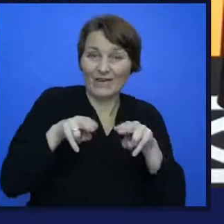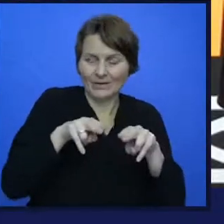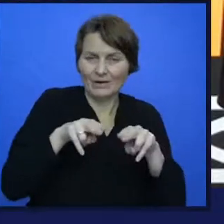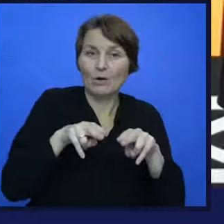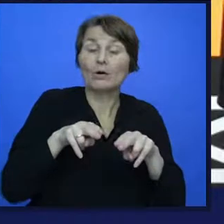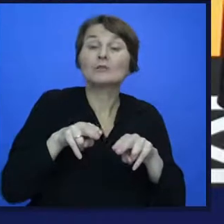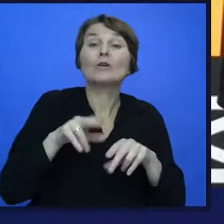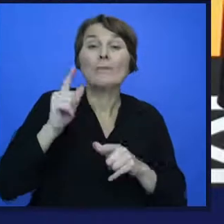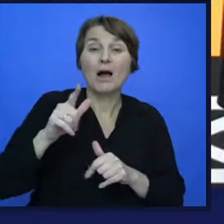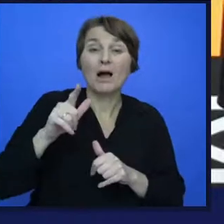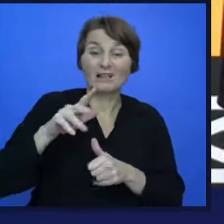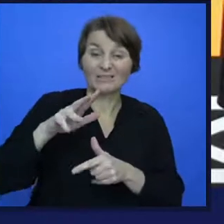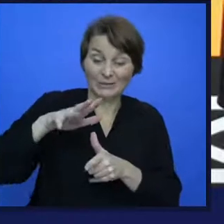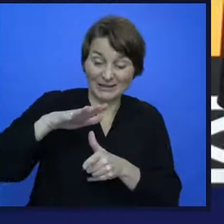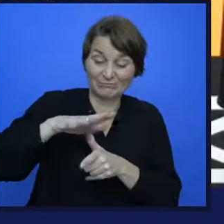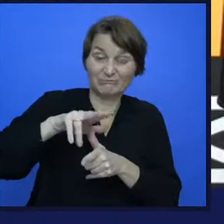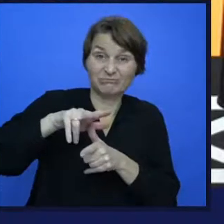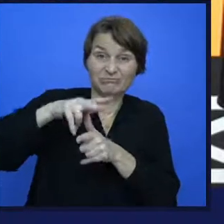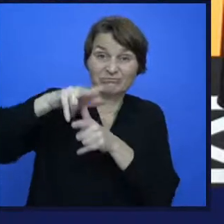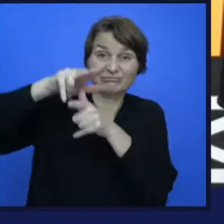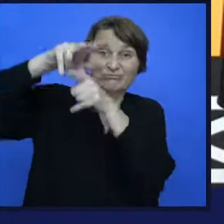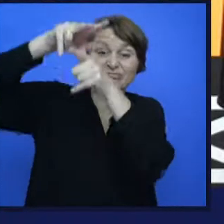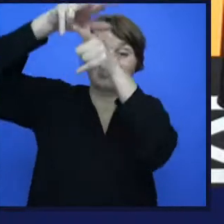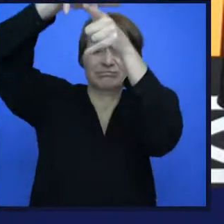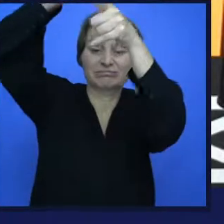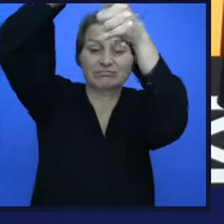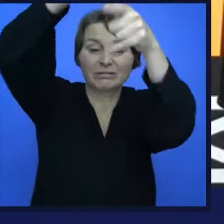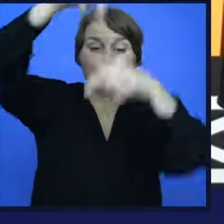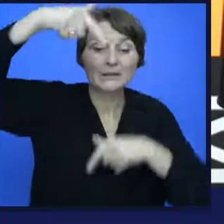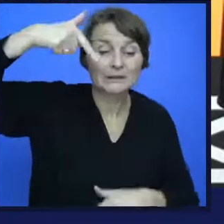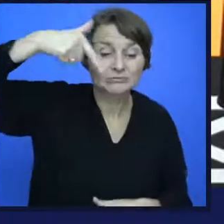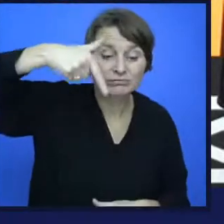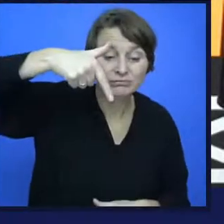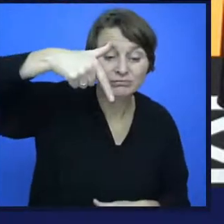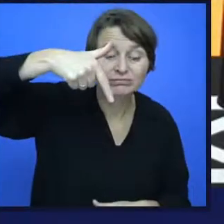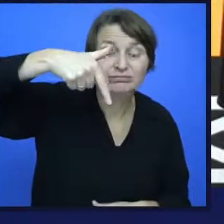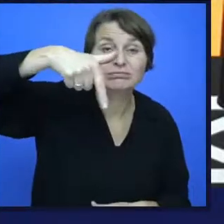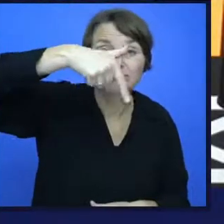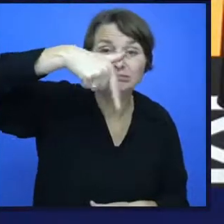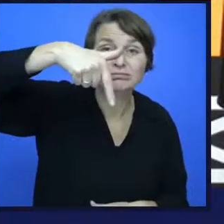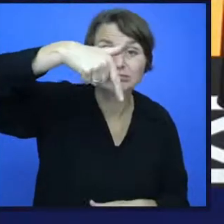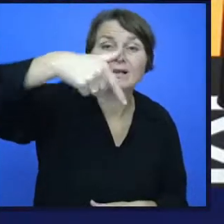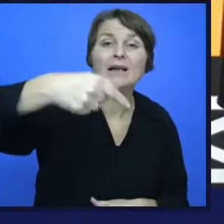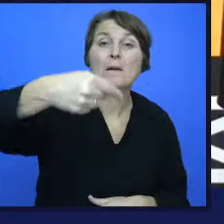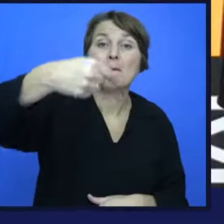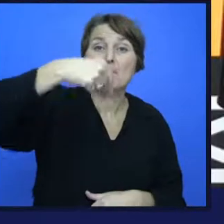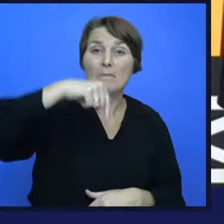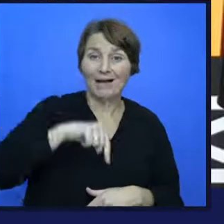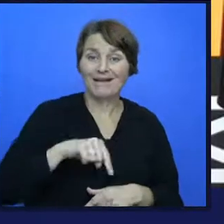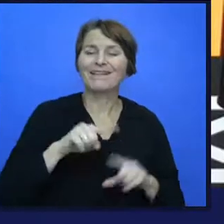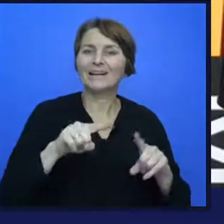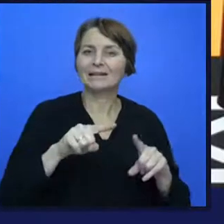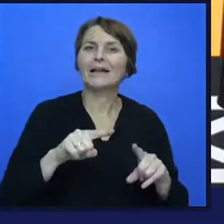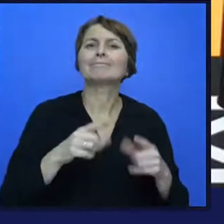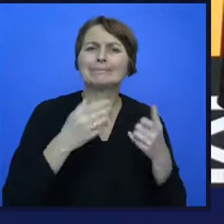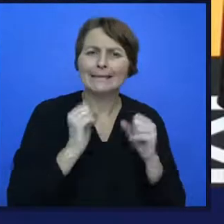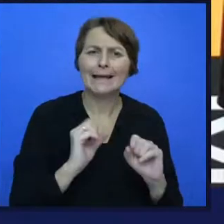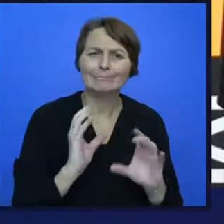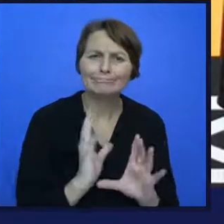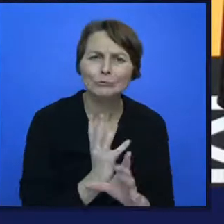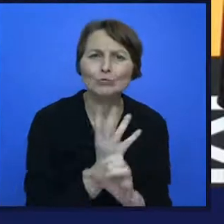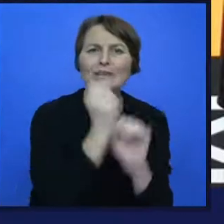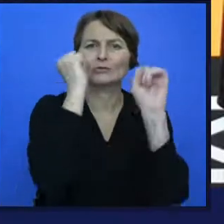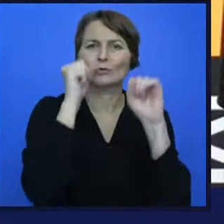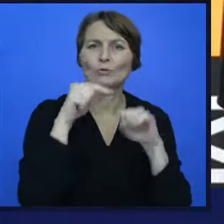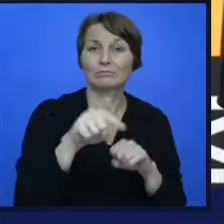back into the central office to review the tape and to do the analytics on what the situation is so that we can send out rescue equipment out there to save